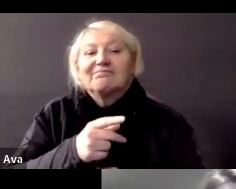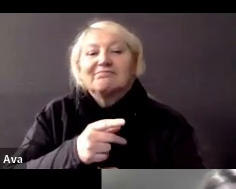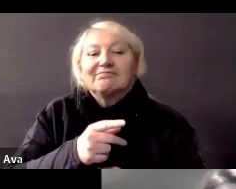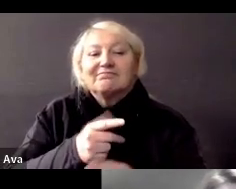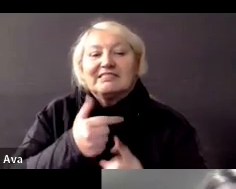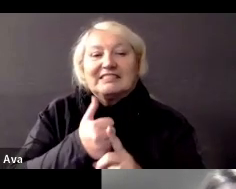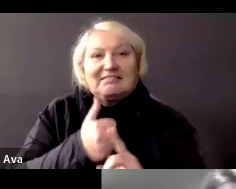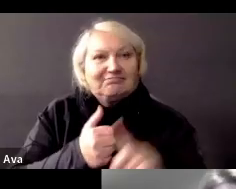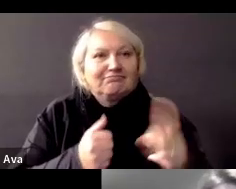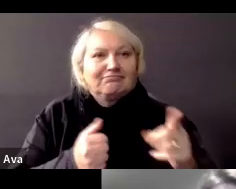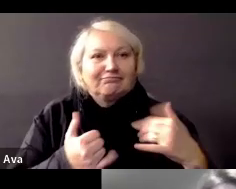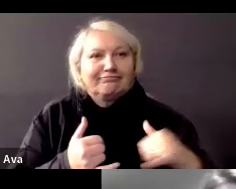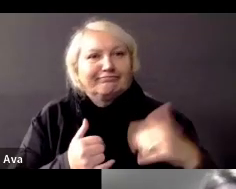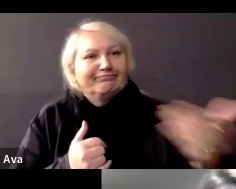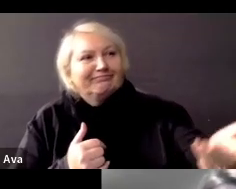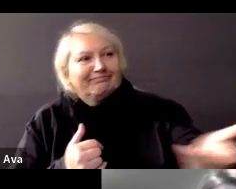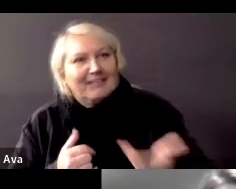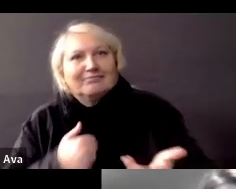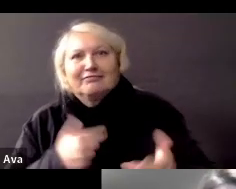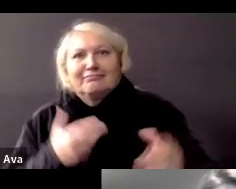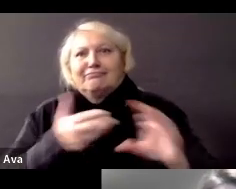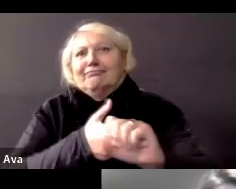me to join Arch.